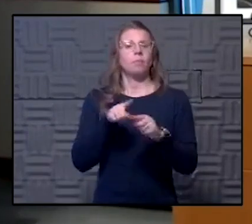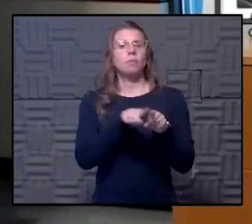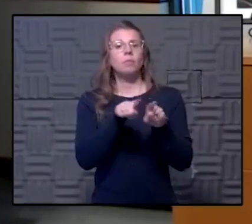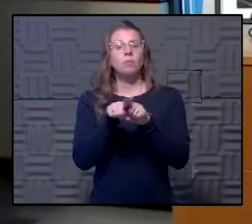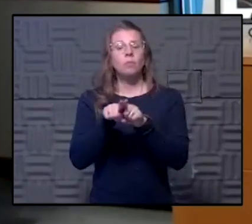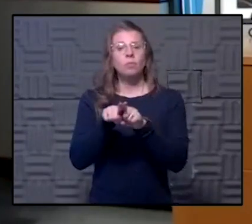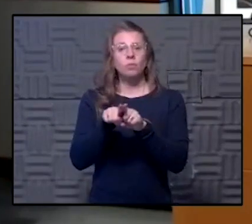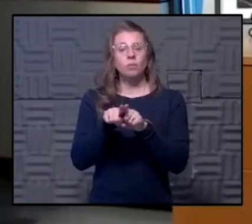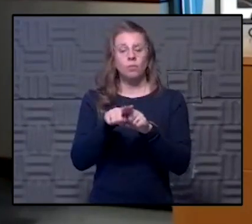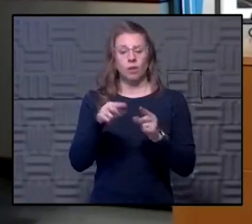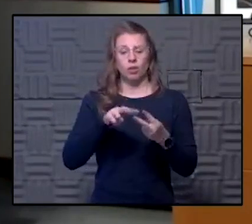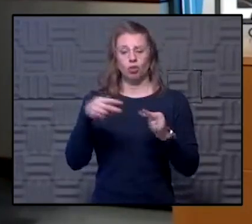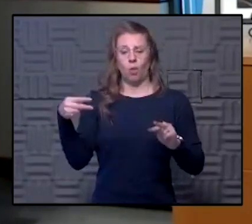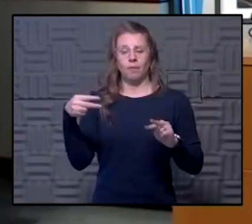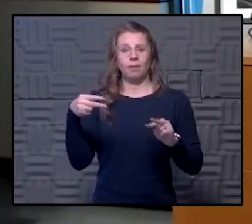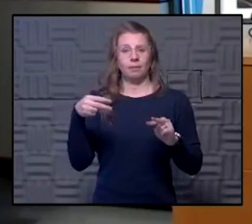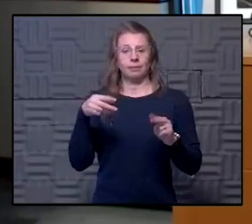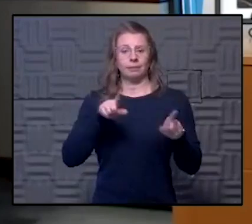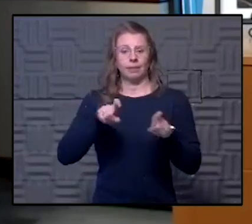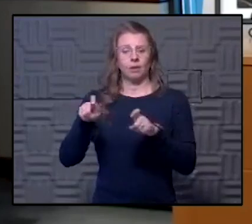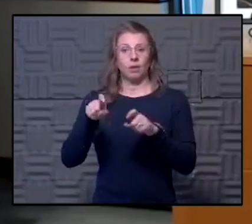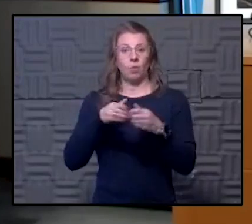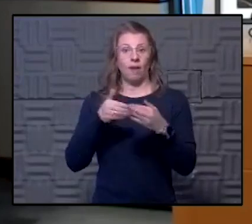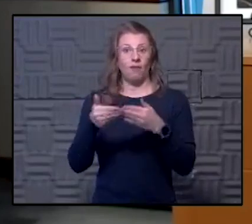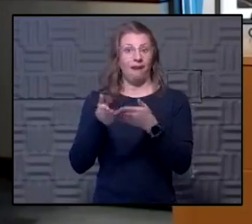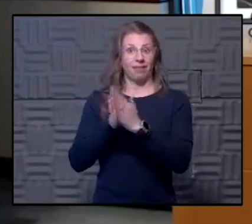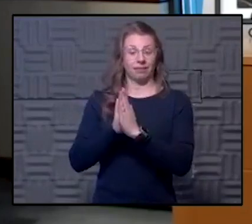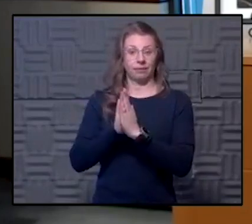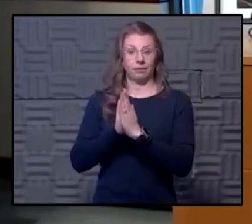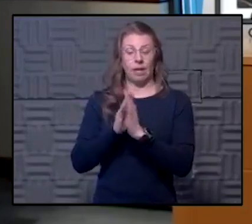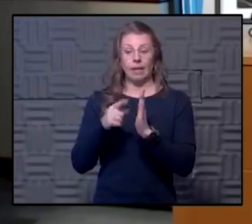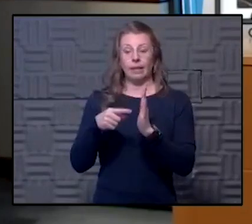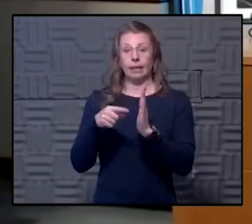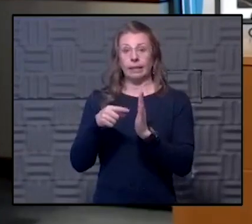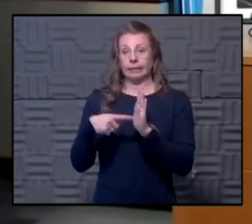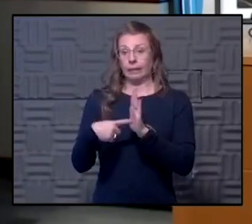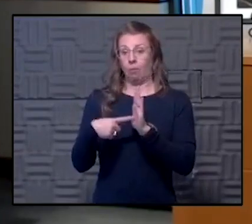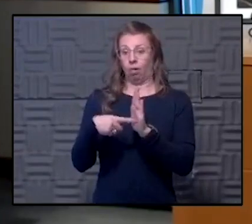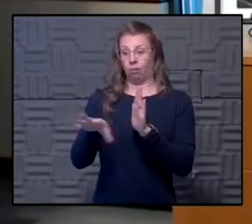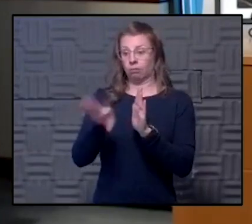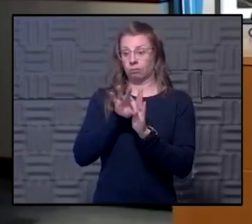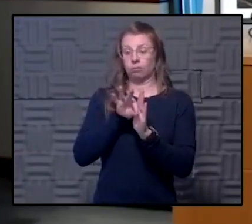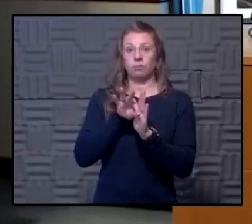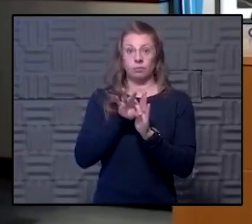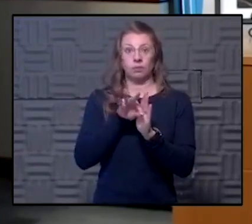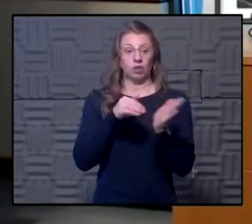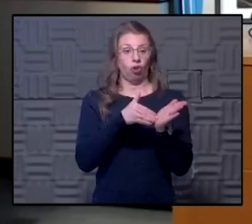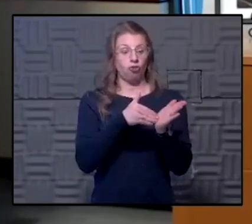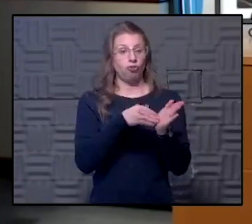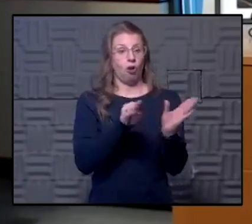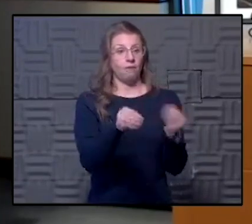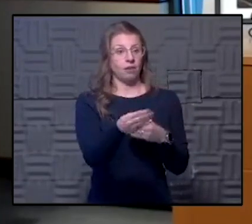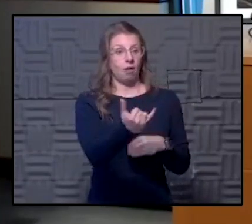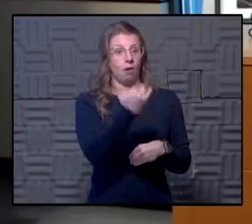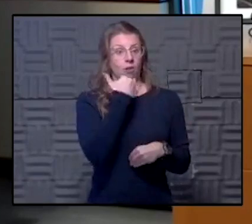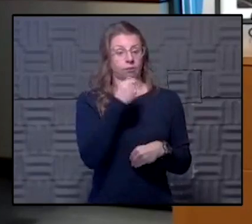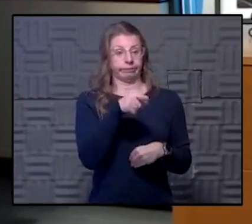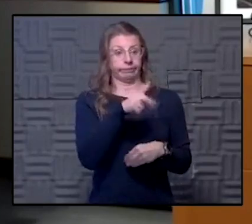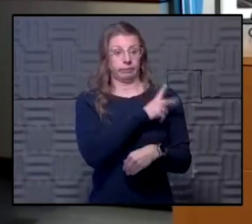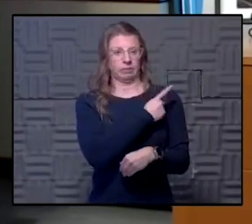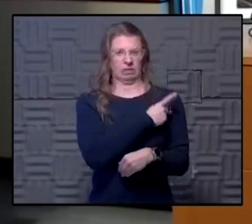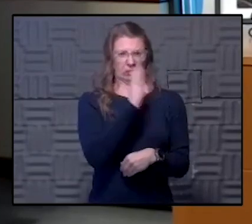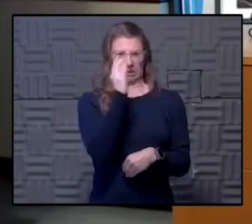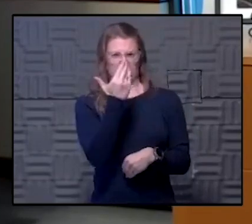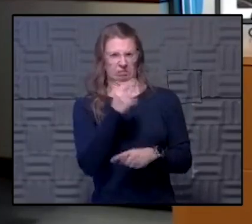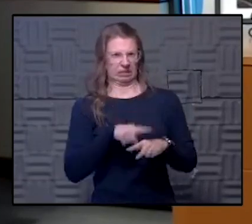do whole genomic sequencing when we're asked, anytime we get a sample. And we get doctors' offices calling in saying this patient seems to be